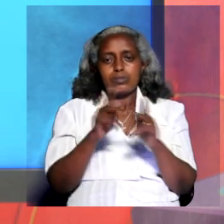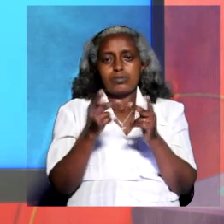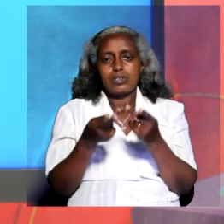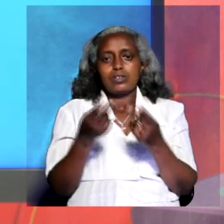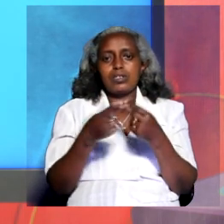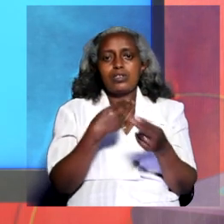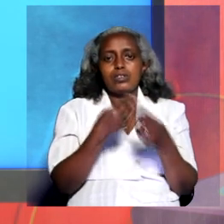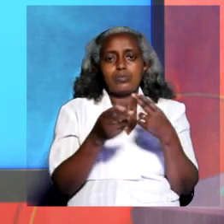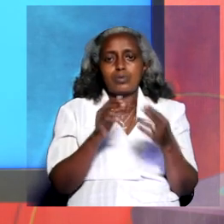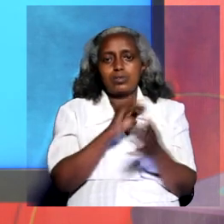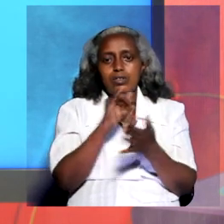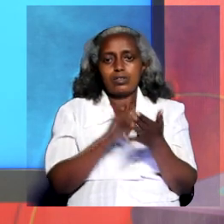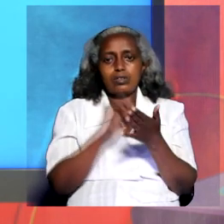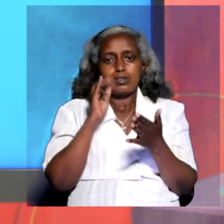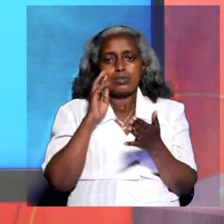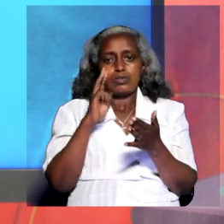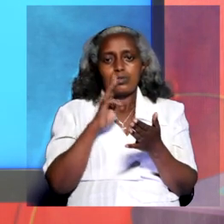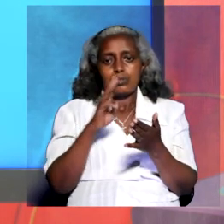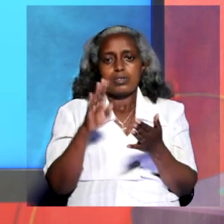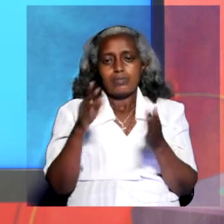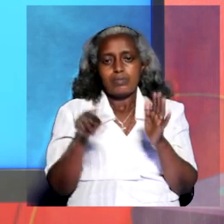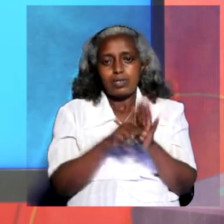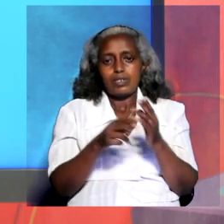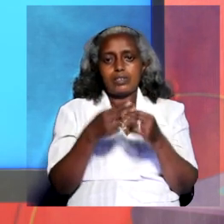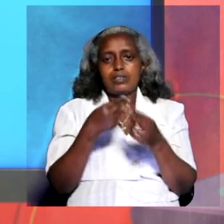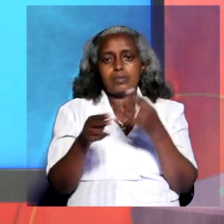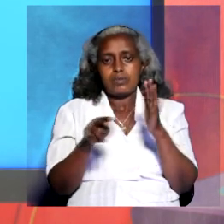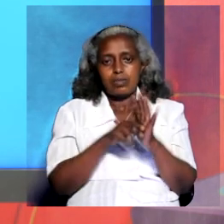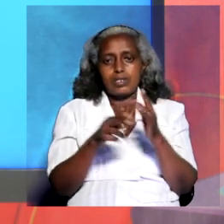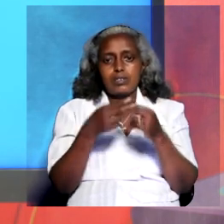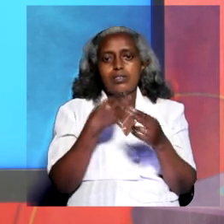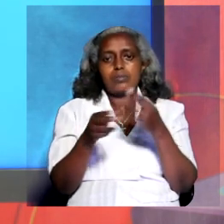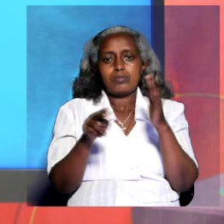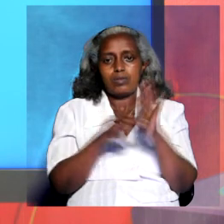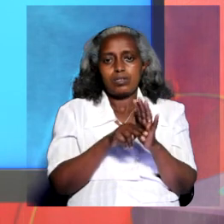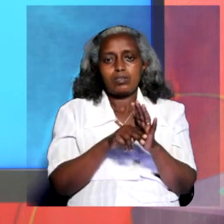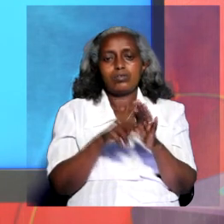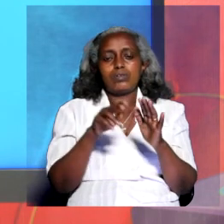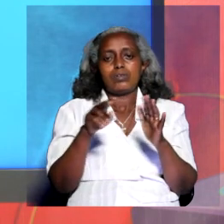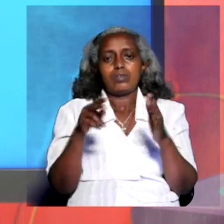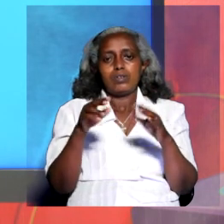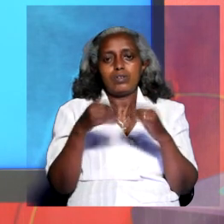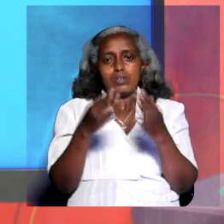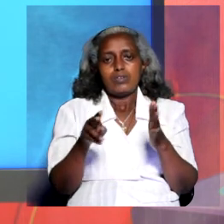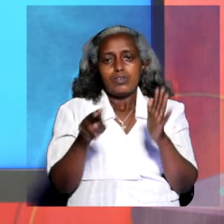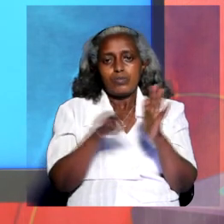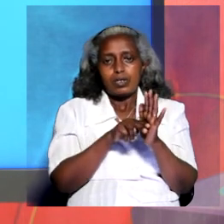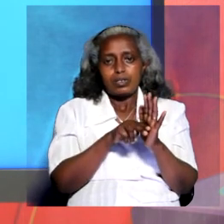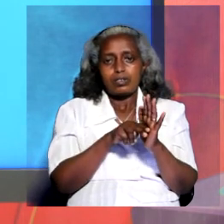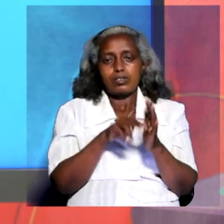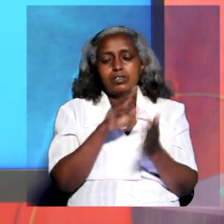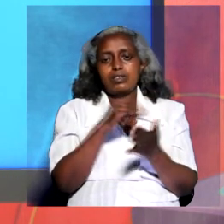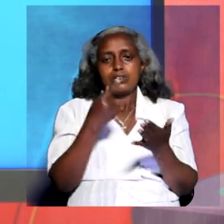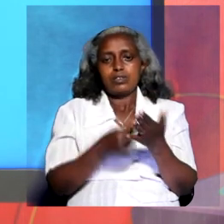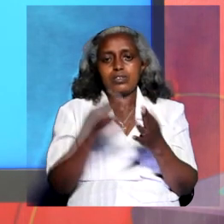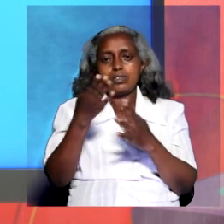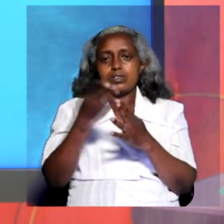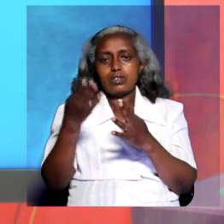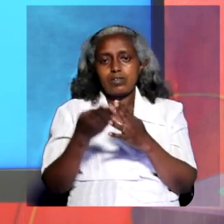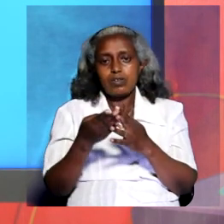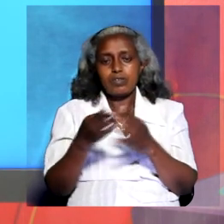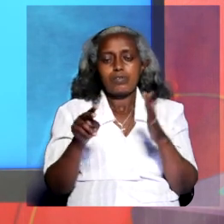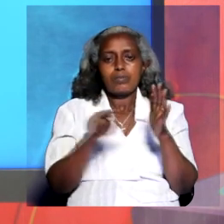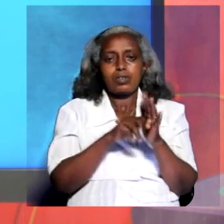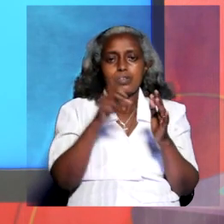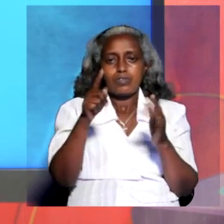the product will be this minus. Minus times minus times minus. It will be minus. And for this interval from